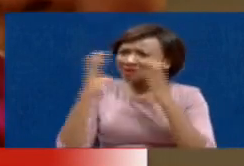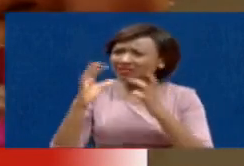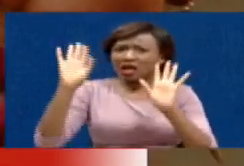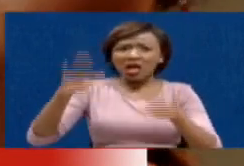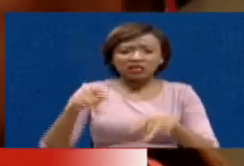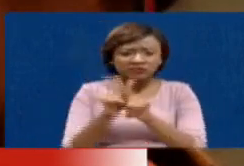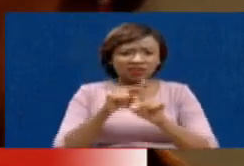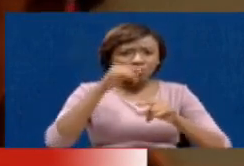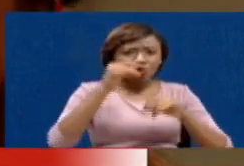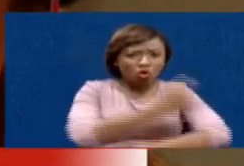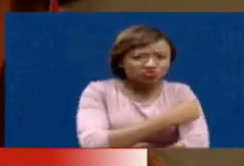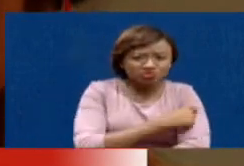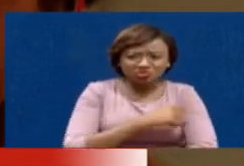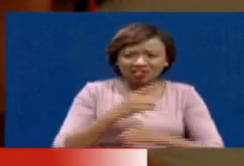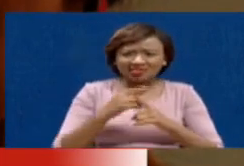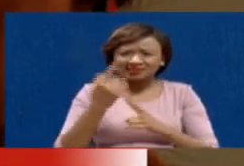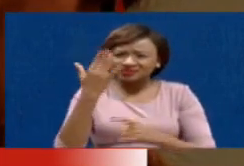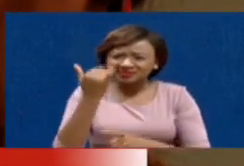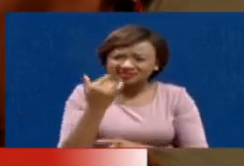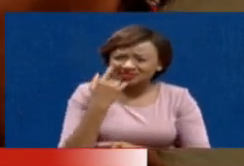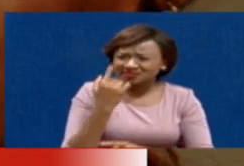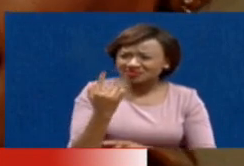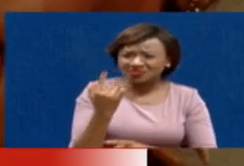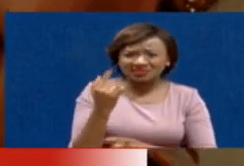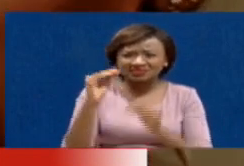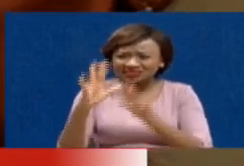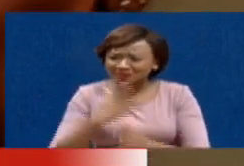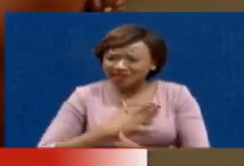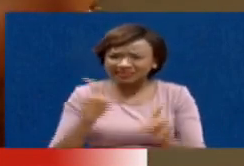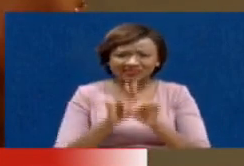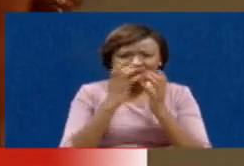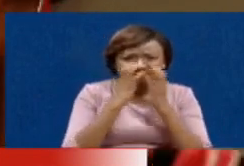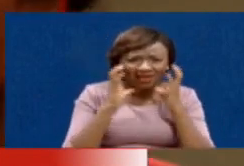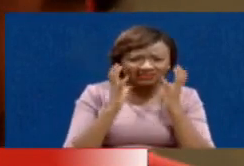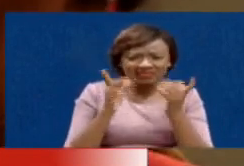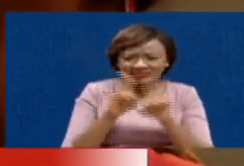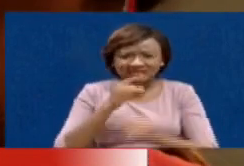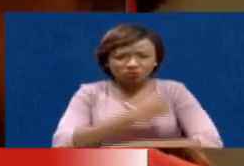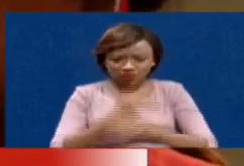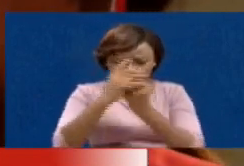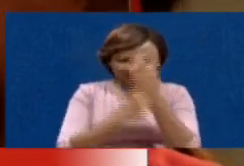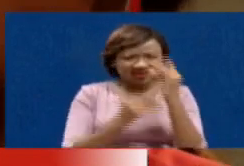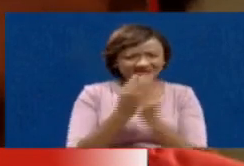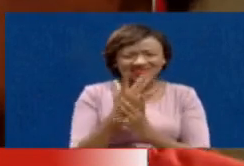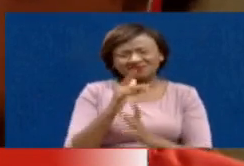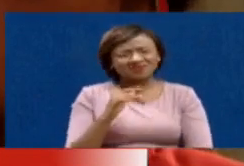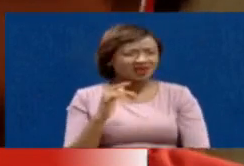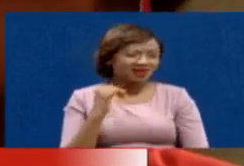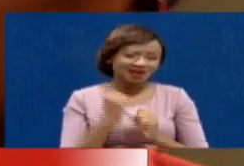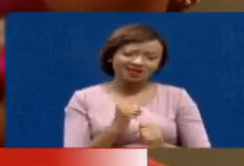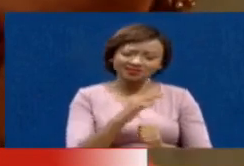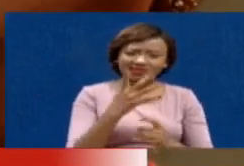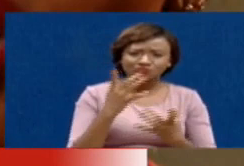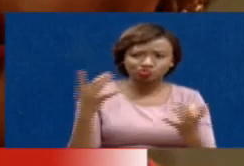this is my teacher. Why is my teacher dressed up like this and stuff like that? If you show them gloves, gloves are for the hospital. So it becomes very hard